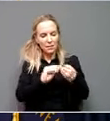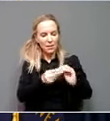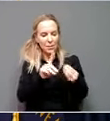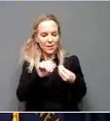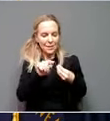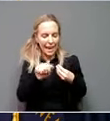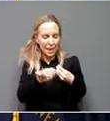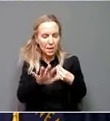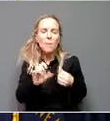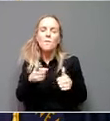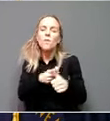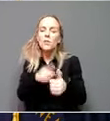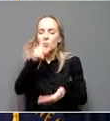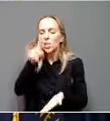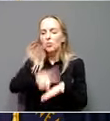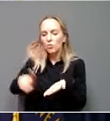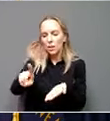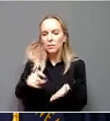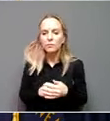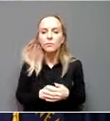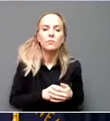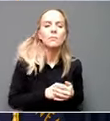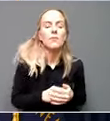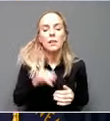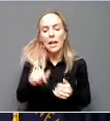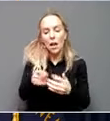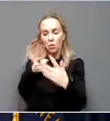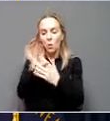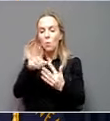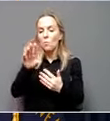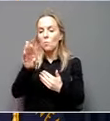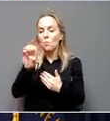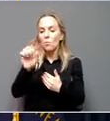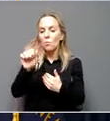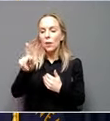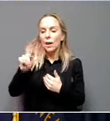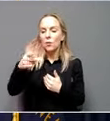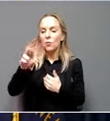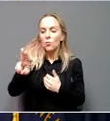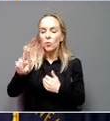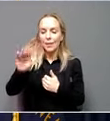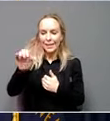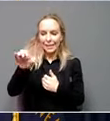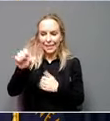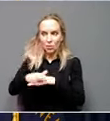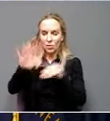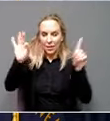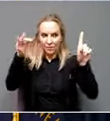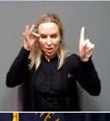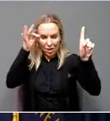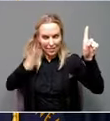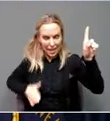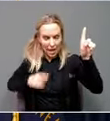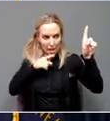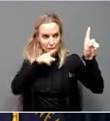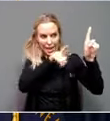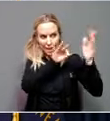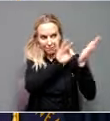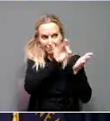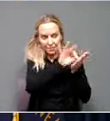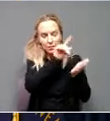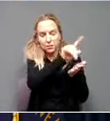me check on that. Now, breakthrough cases on the federal side they're not tracking just I tested positive